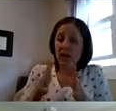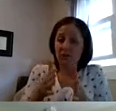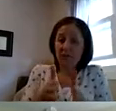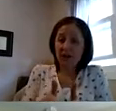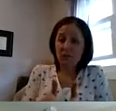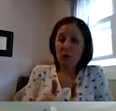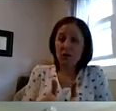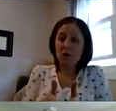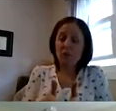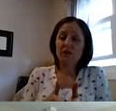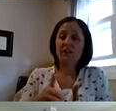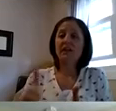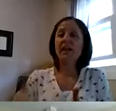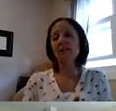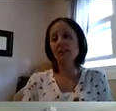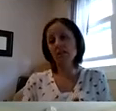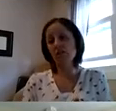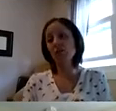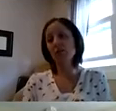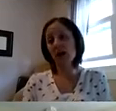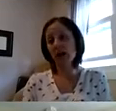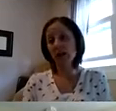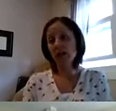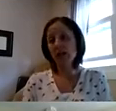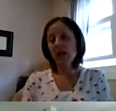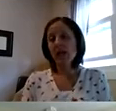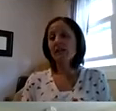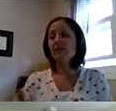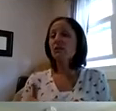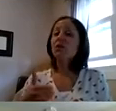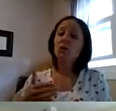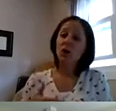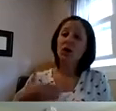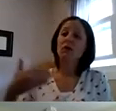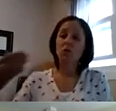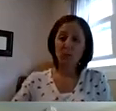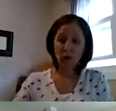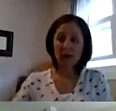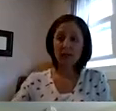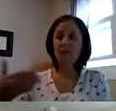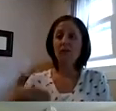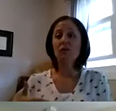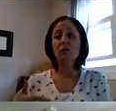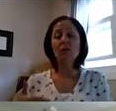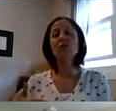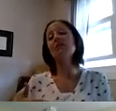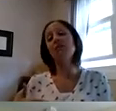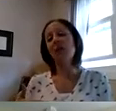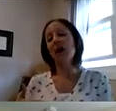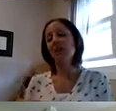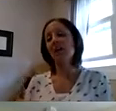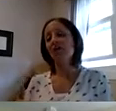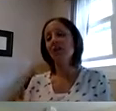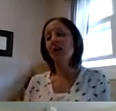we had a phase one where it was an intent to apply, and some of you were brought in to complete the